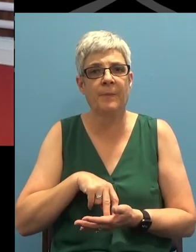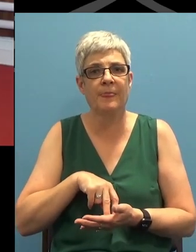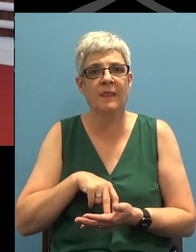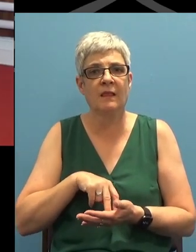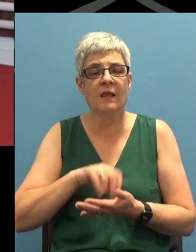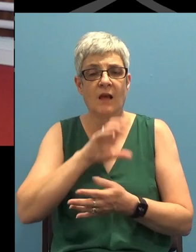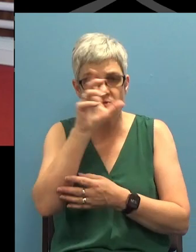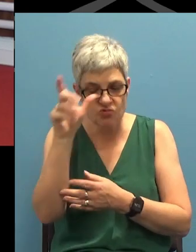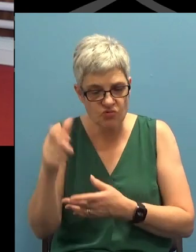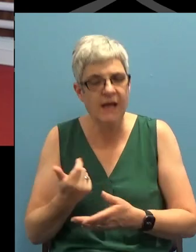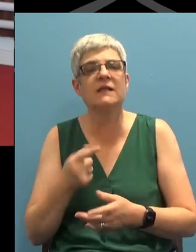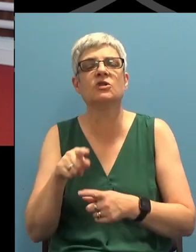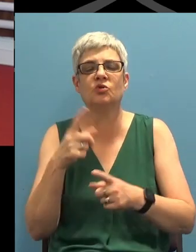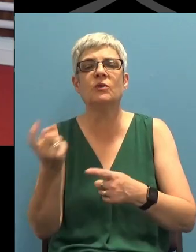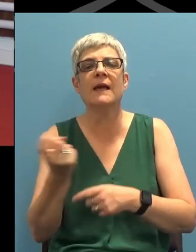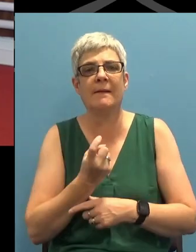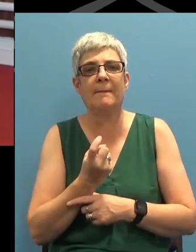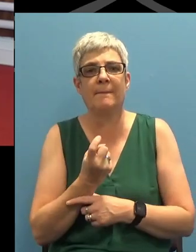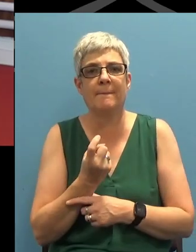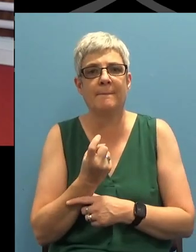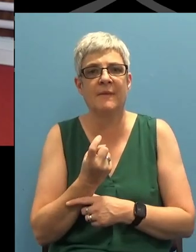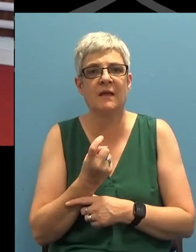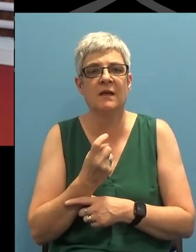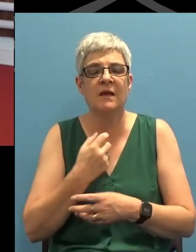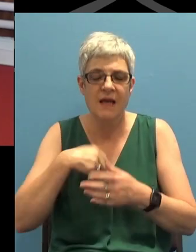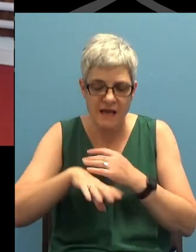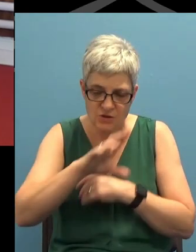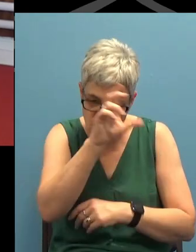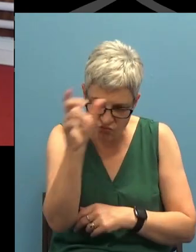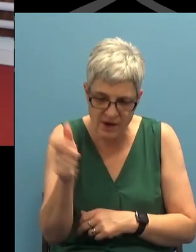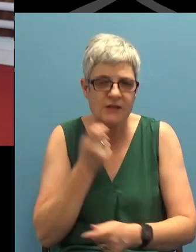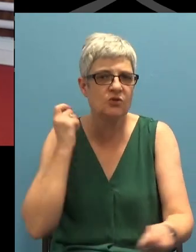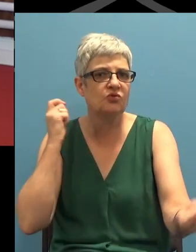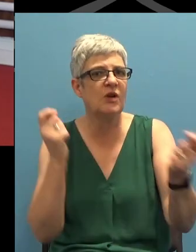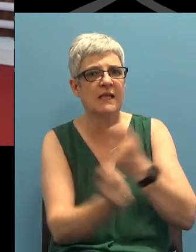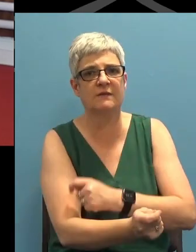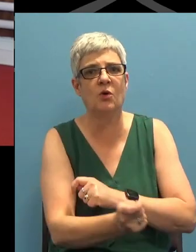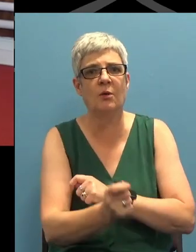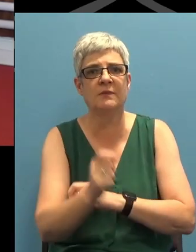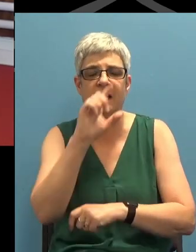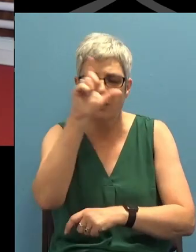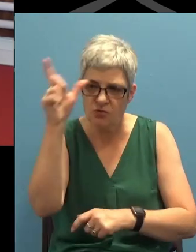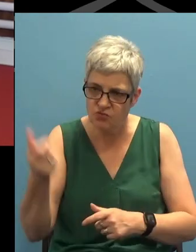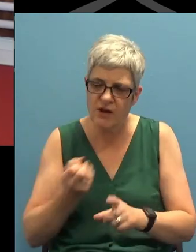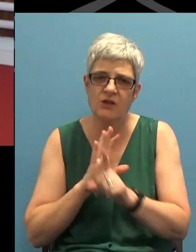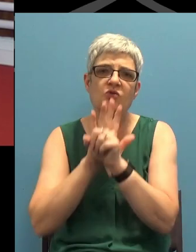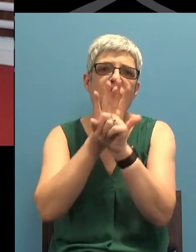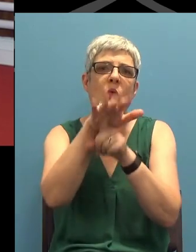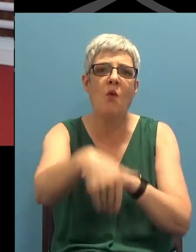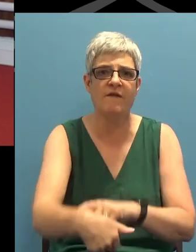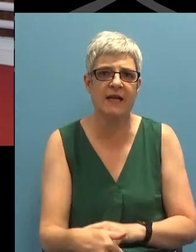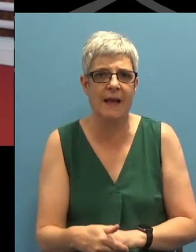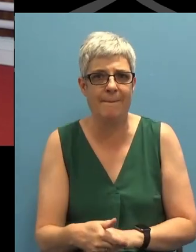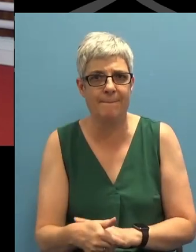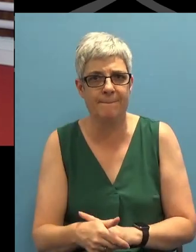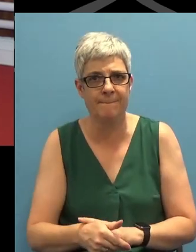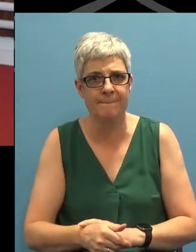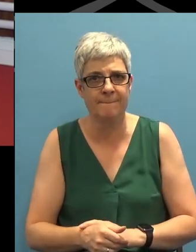In Christ you came. In Christ you transformed. In Christ you overcame.